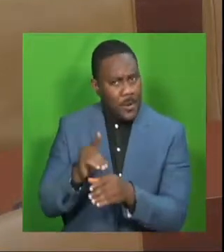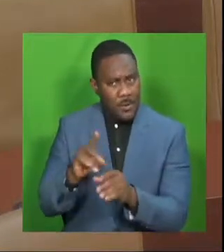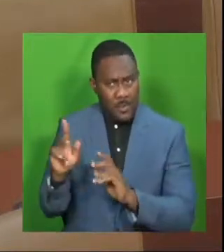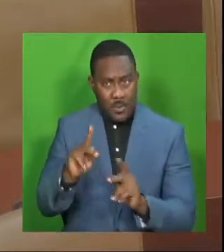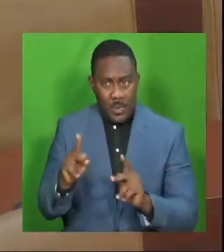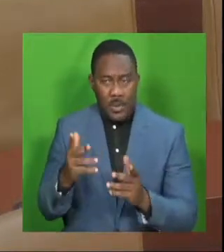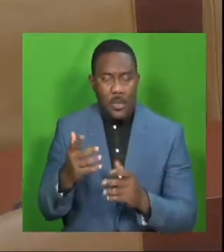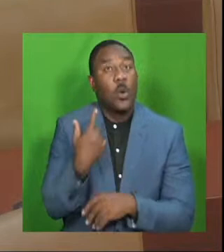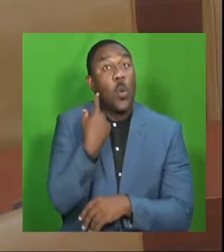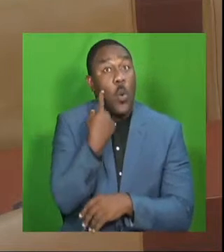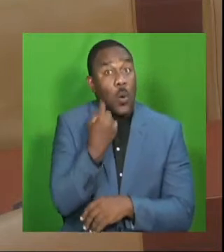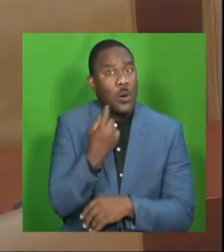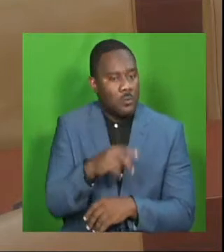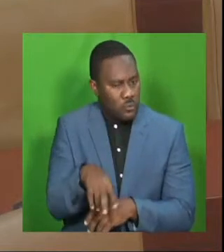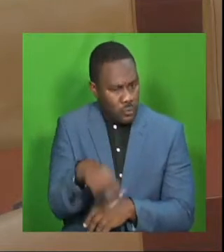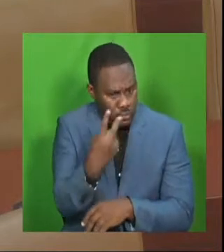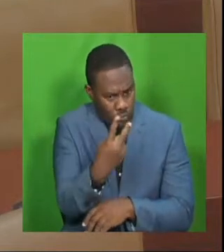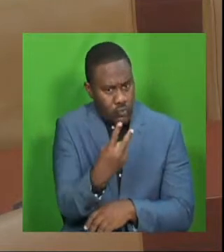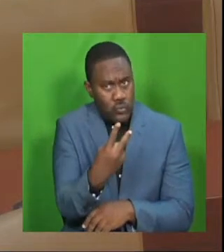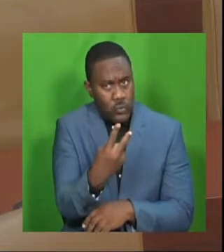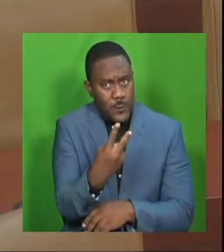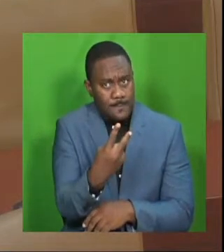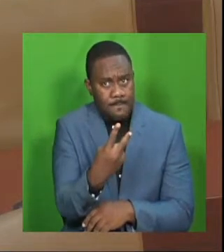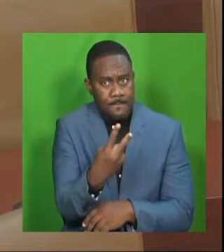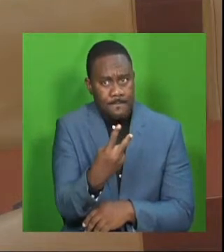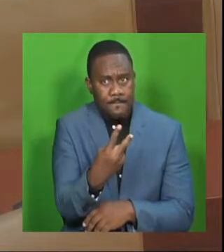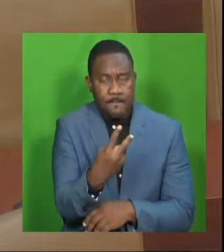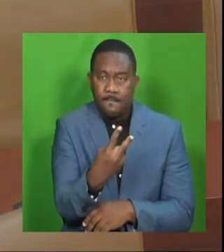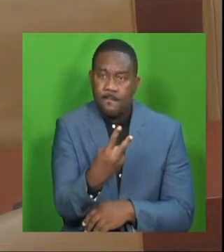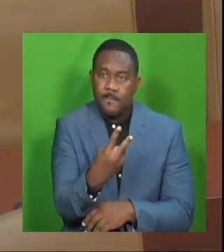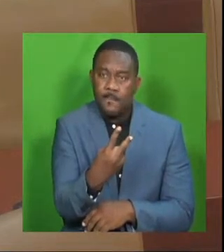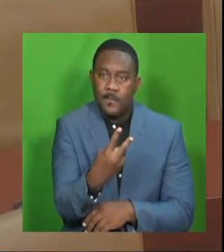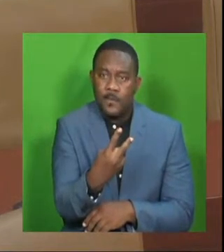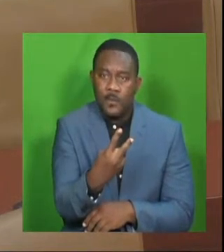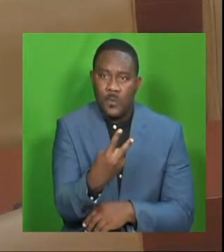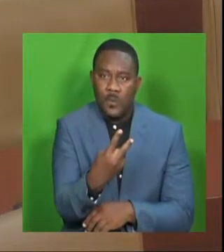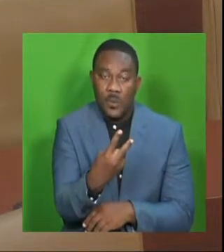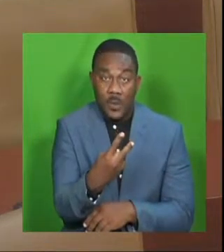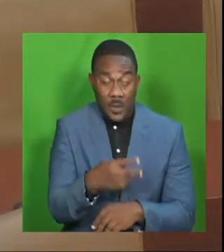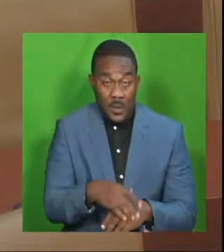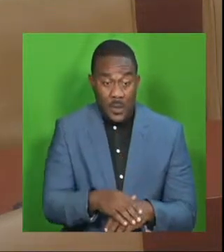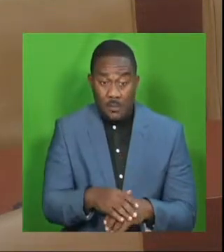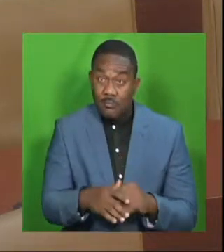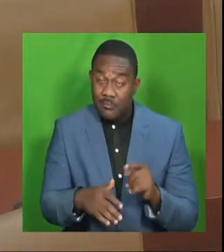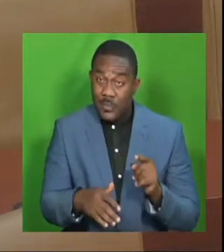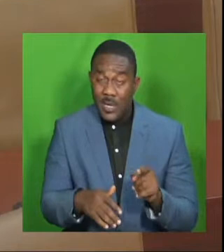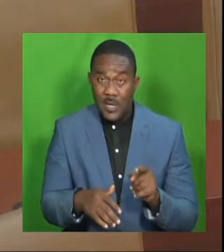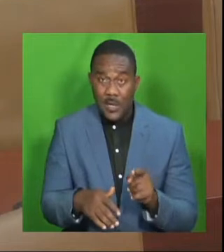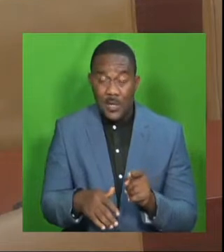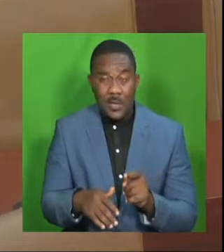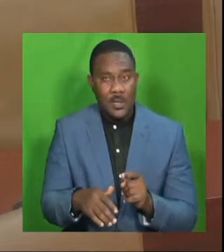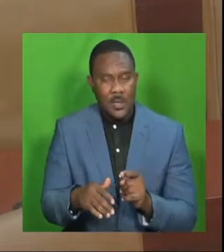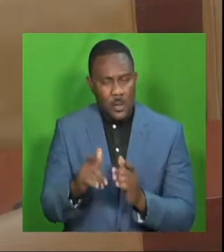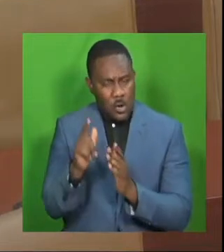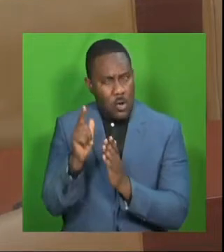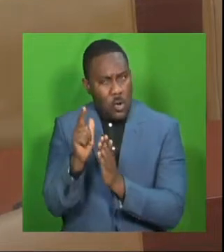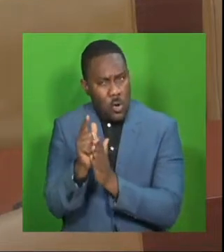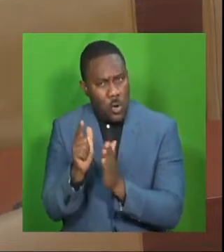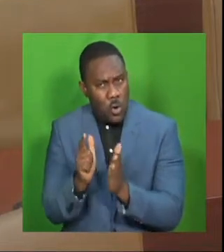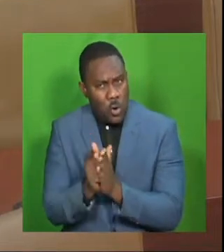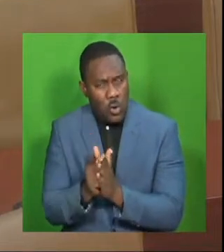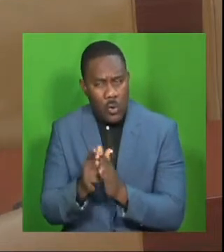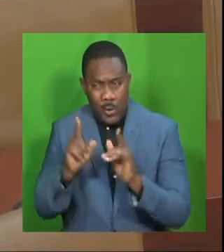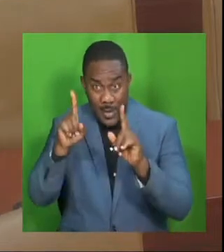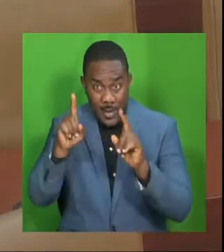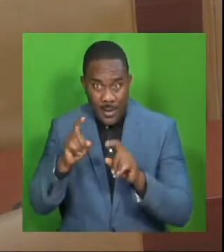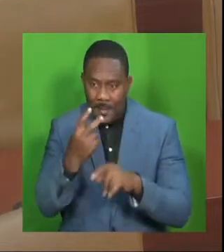Speaker, recently 2 of them wrote in quote, the Makola exams. 2 visually